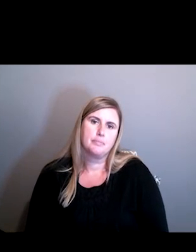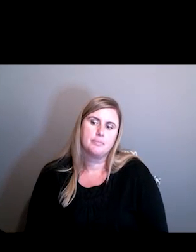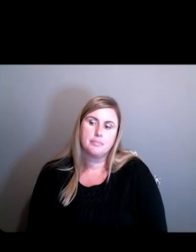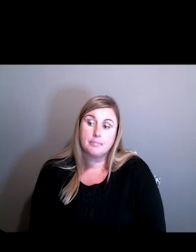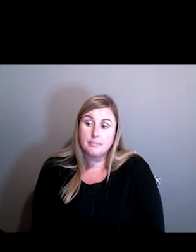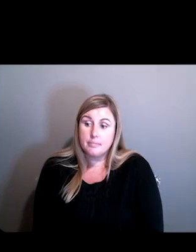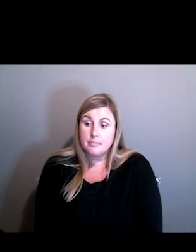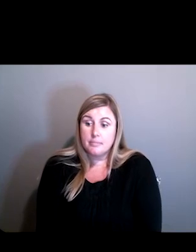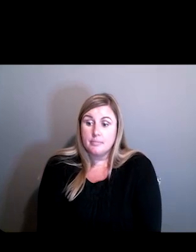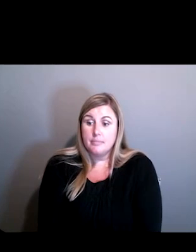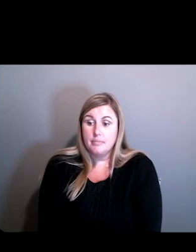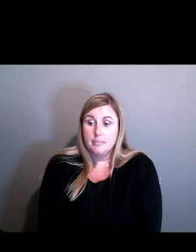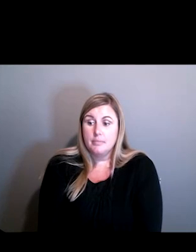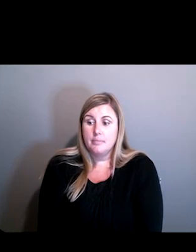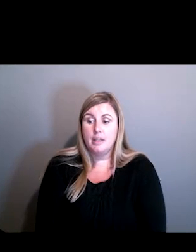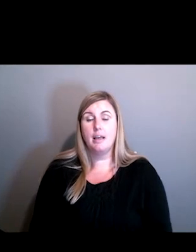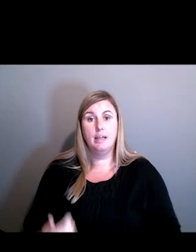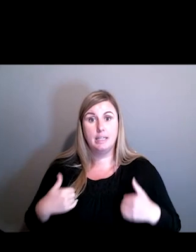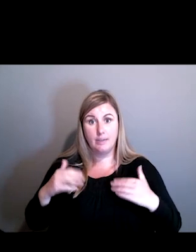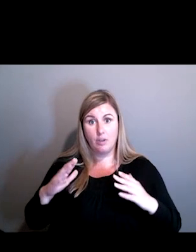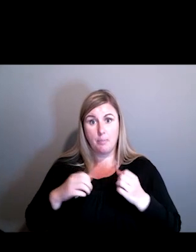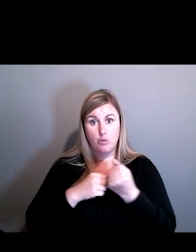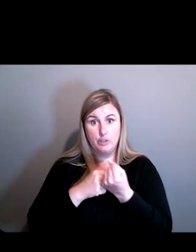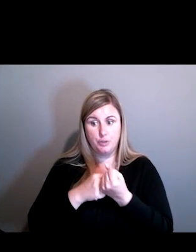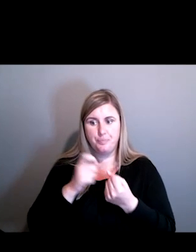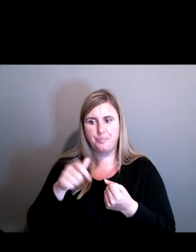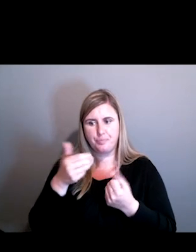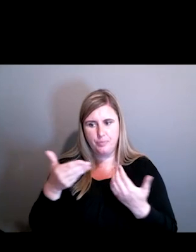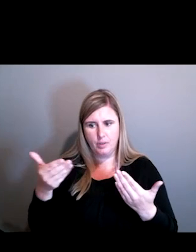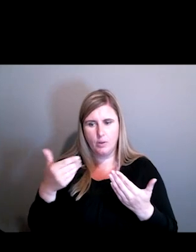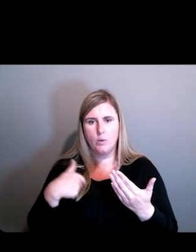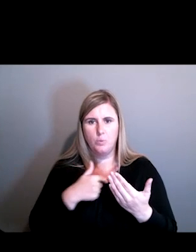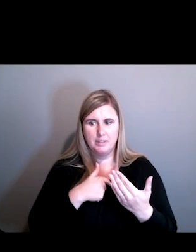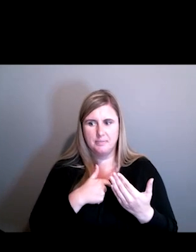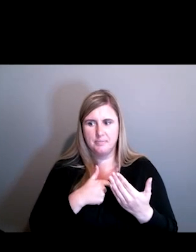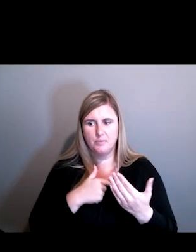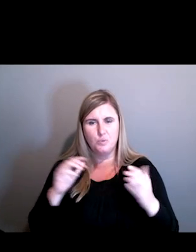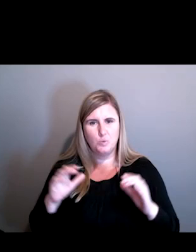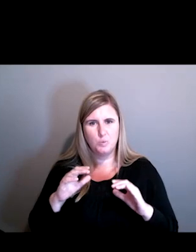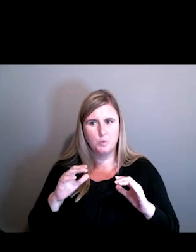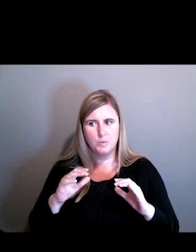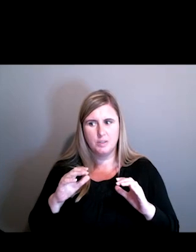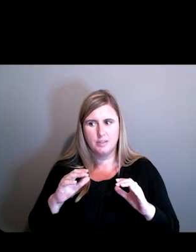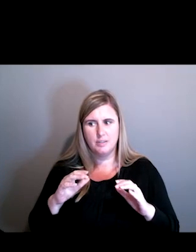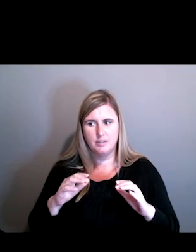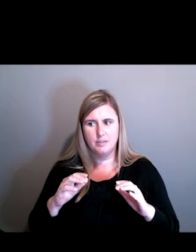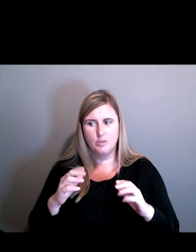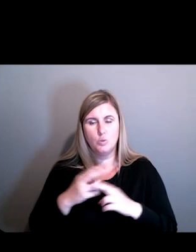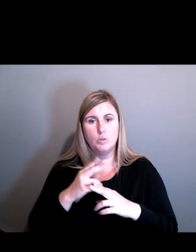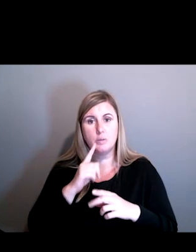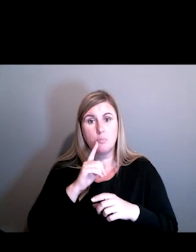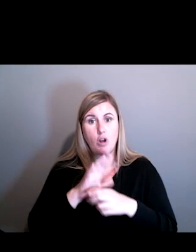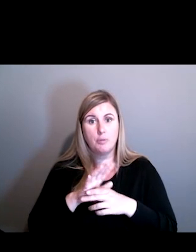All right. Giving up reinforcers. This is another thing that we do to use a